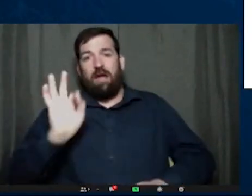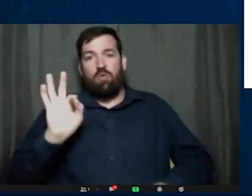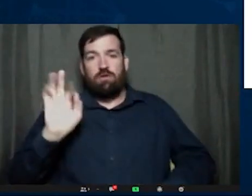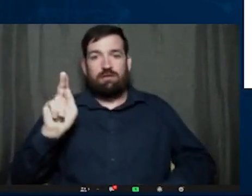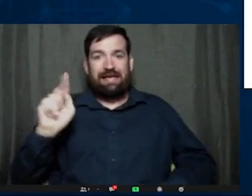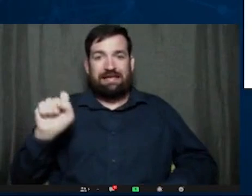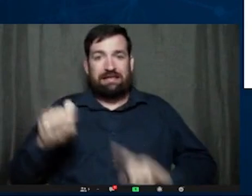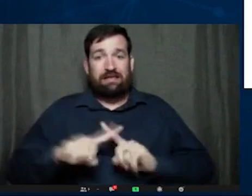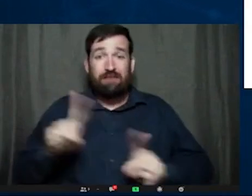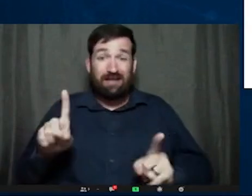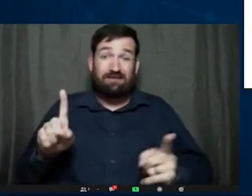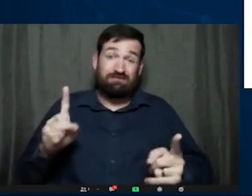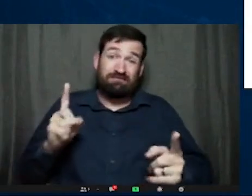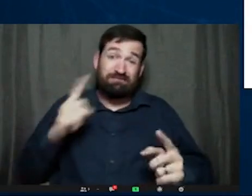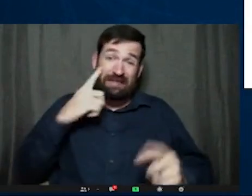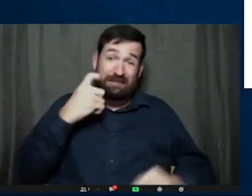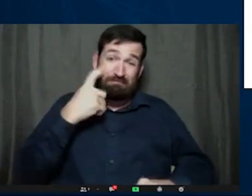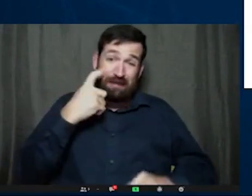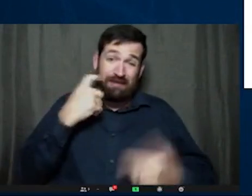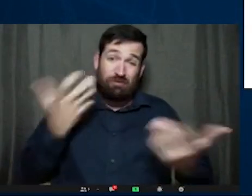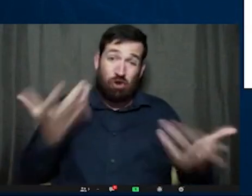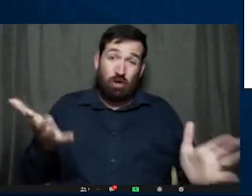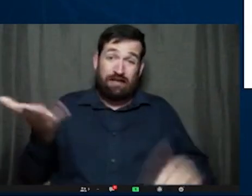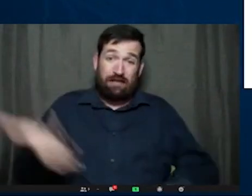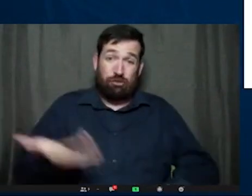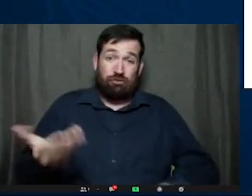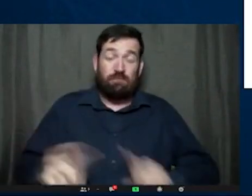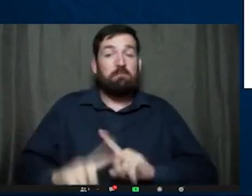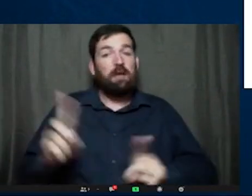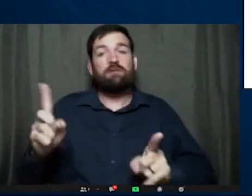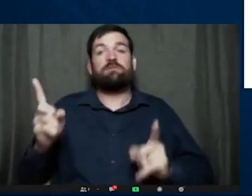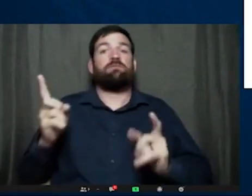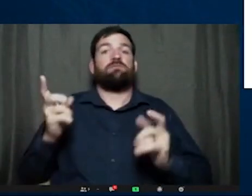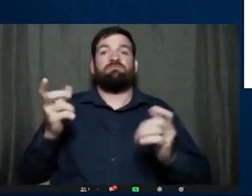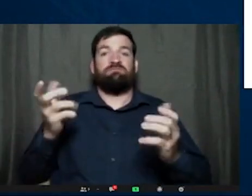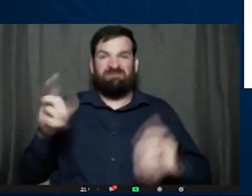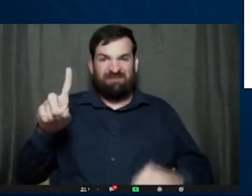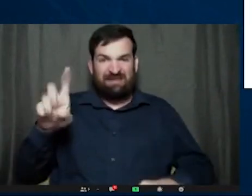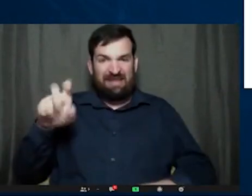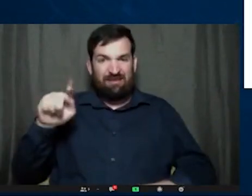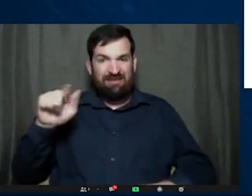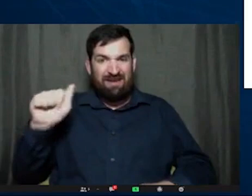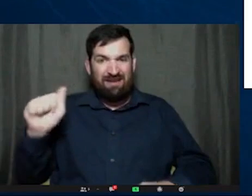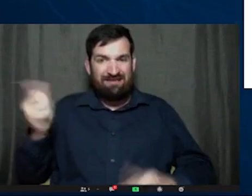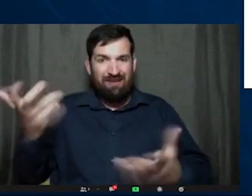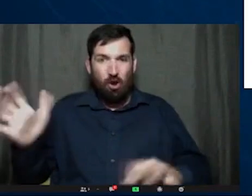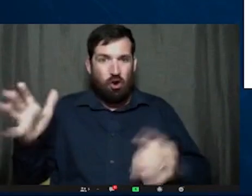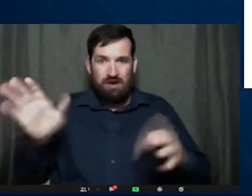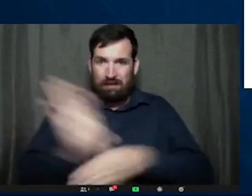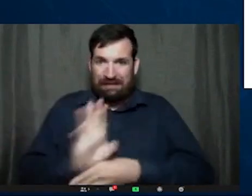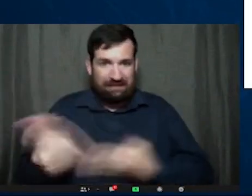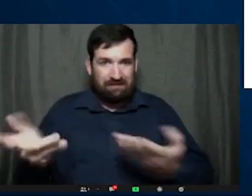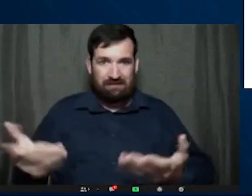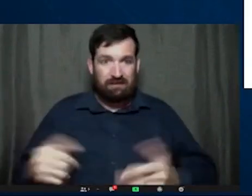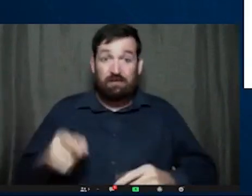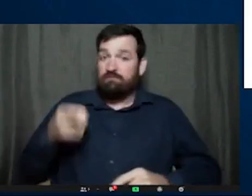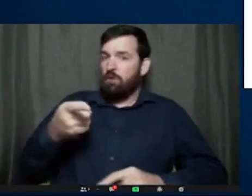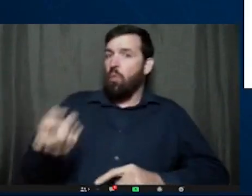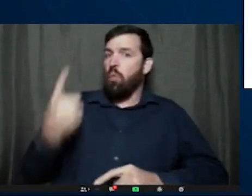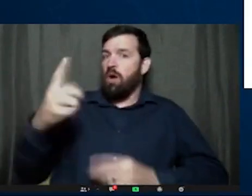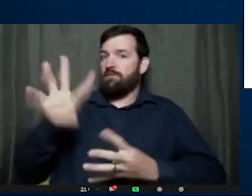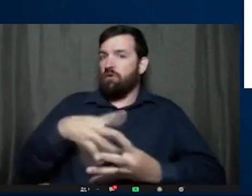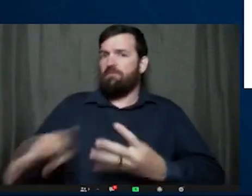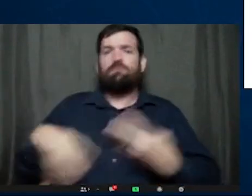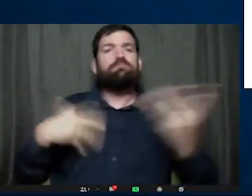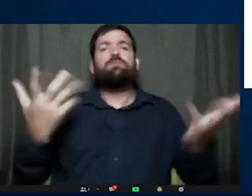here. But in the meantime, we really already have our hands full with Delta. Is this the graph you're talking about? This is one of the graphs. What are we seeing, and what do you really